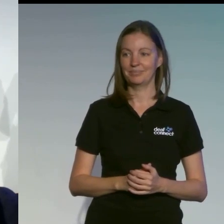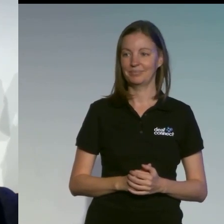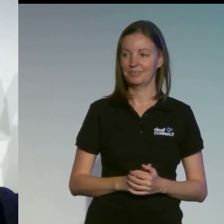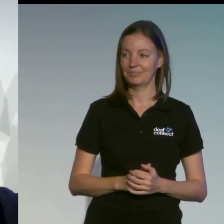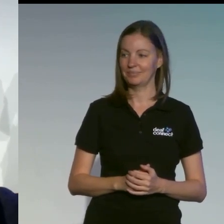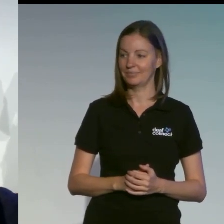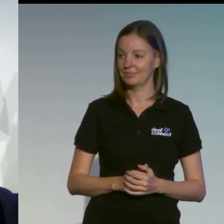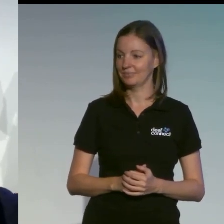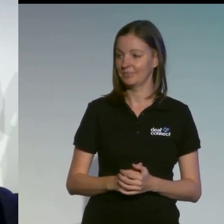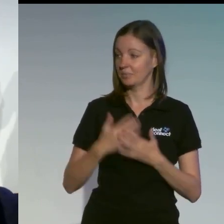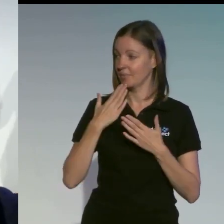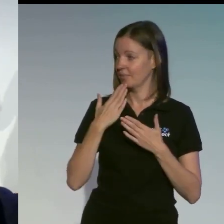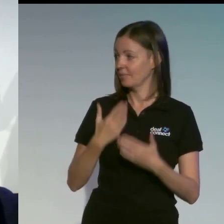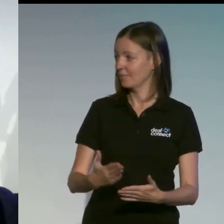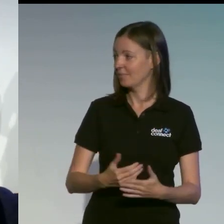Thank you.